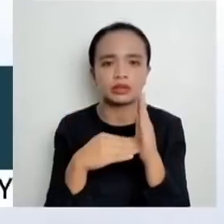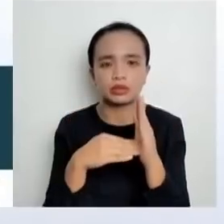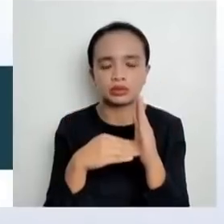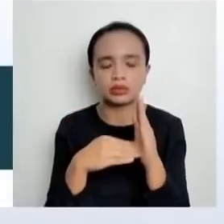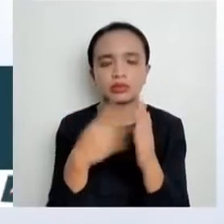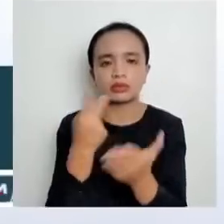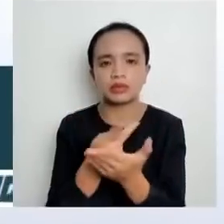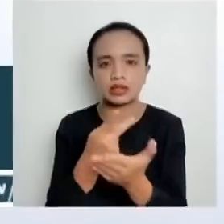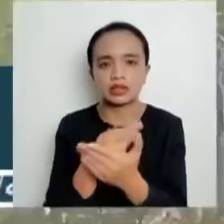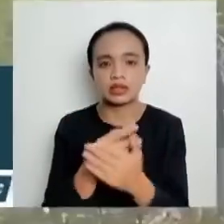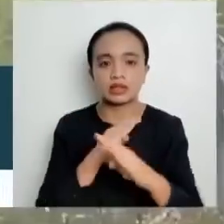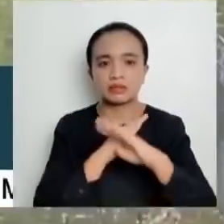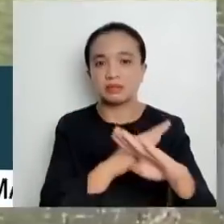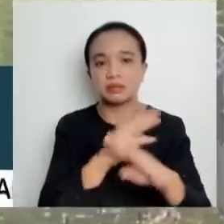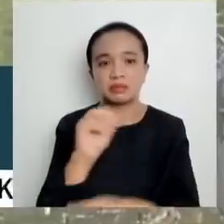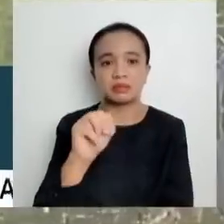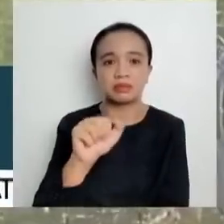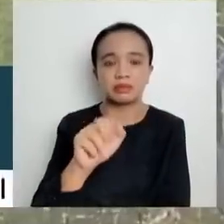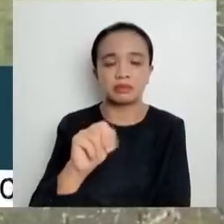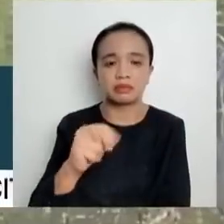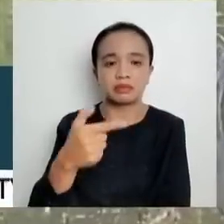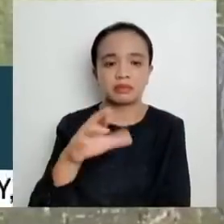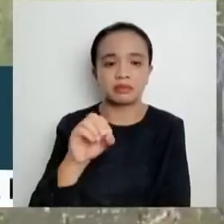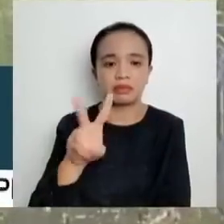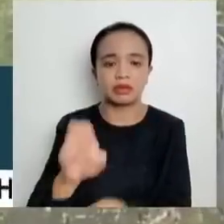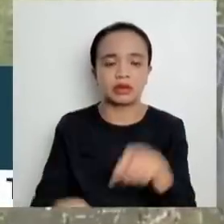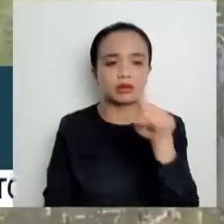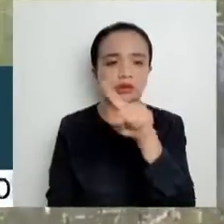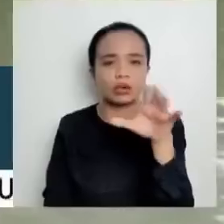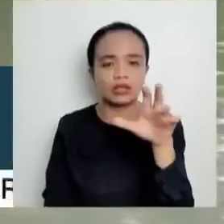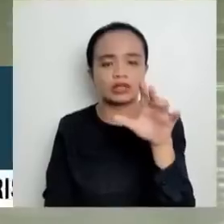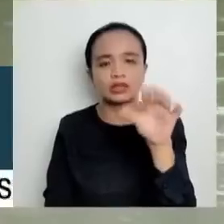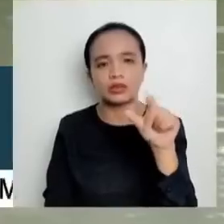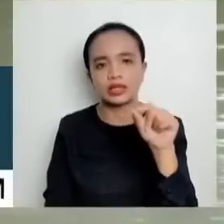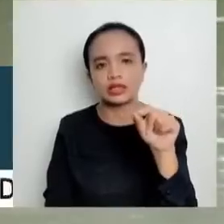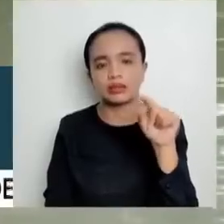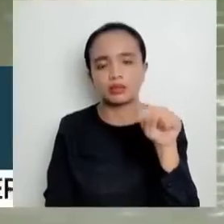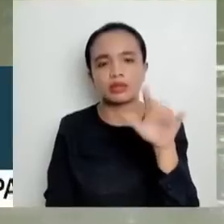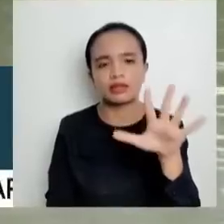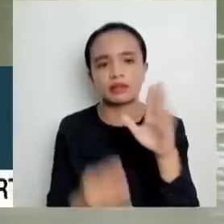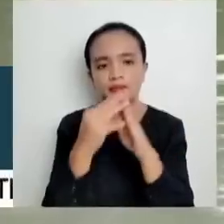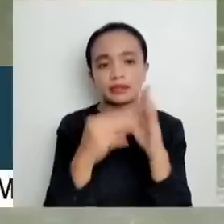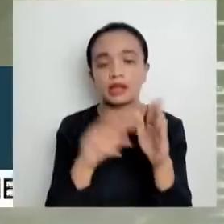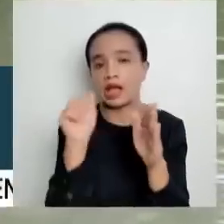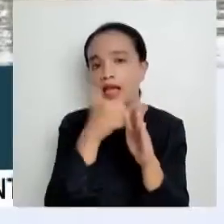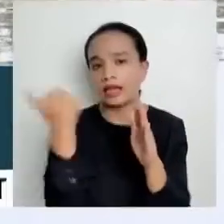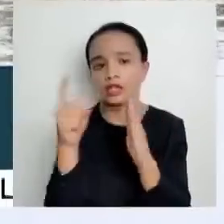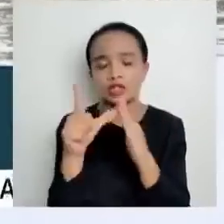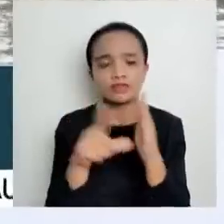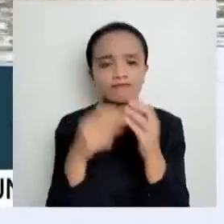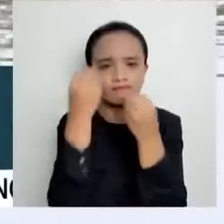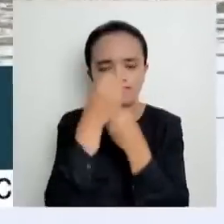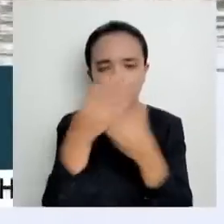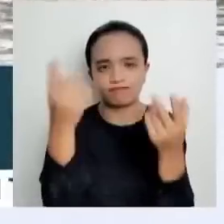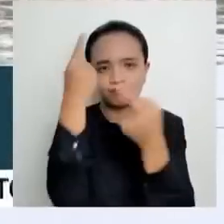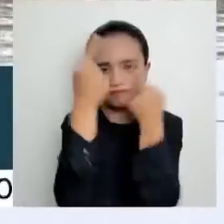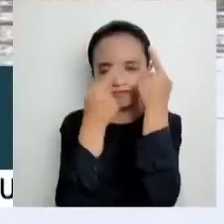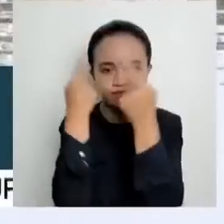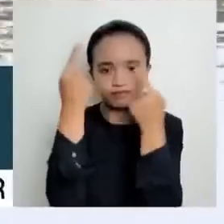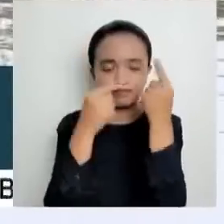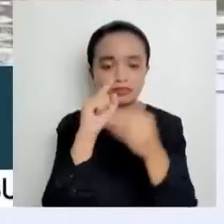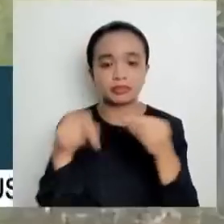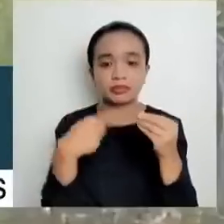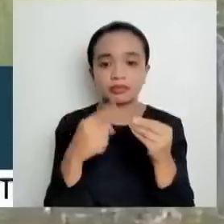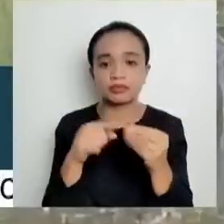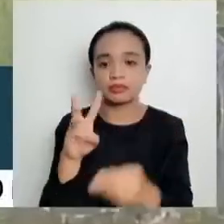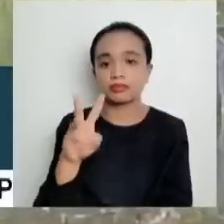mangroves estimated at 120.5 million pesos. Another lawmaker expressed concern over a supposed waiver